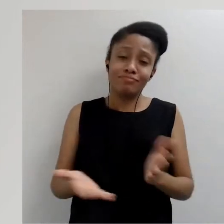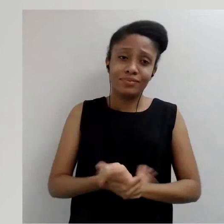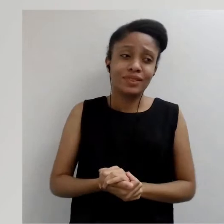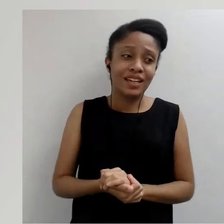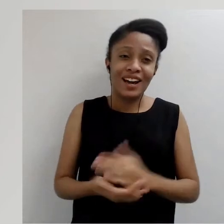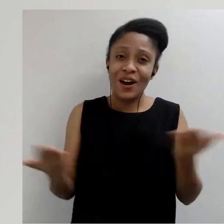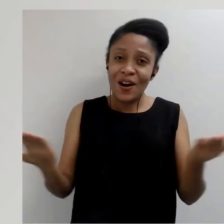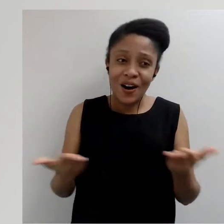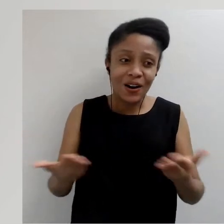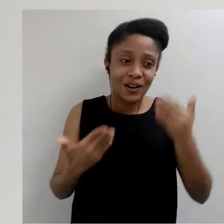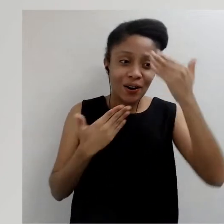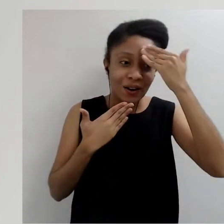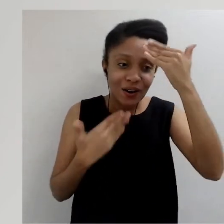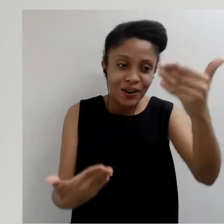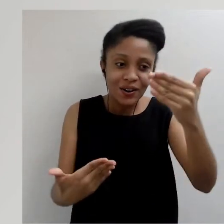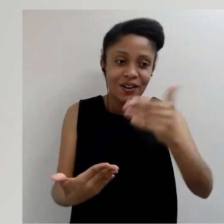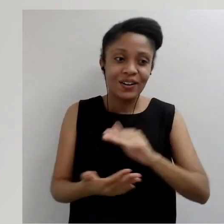valued.